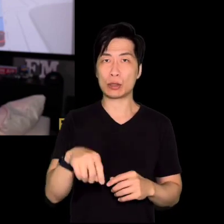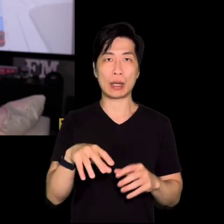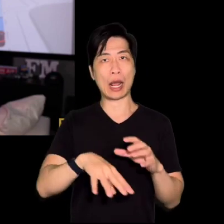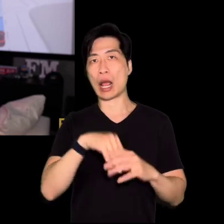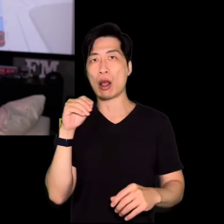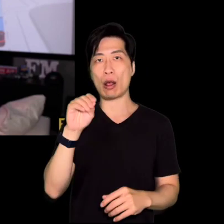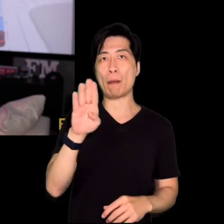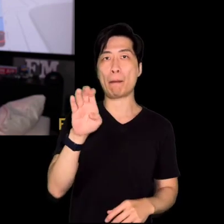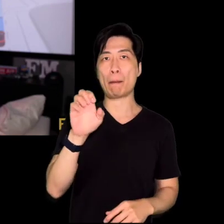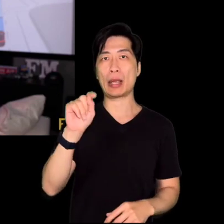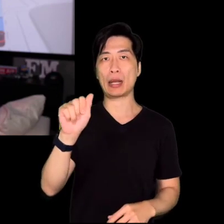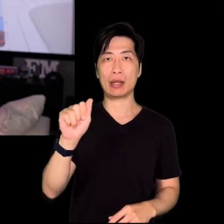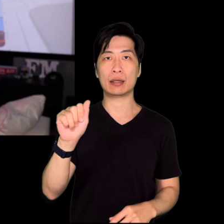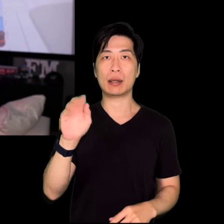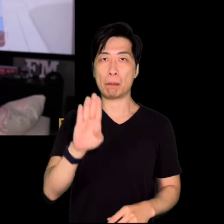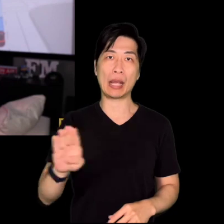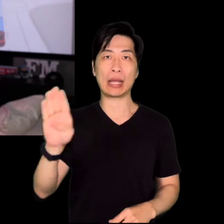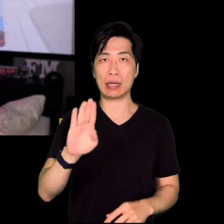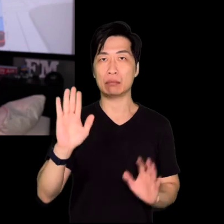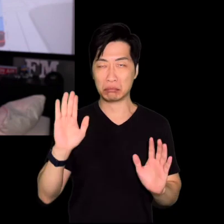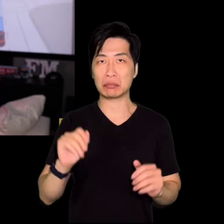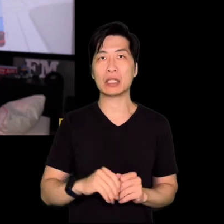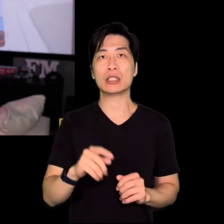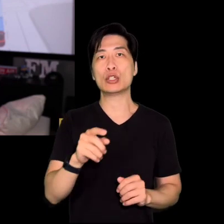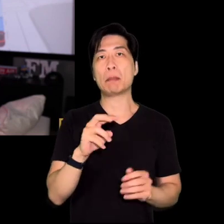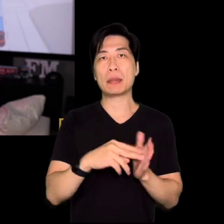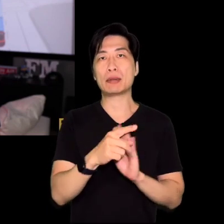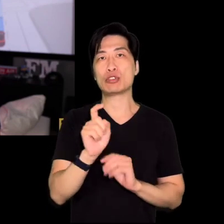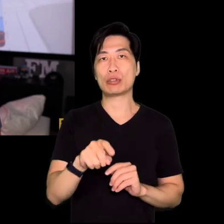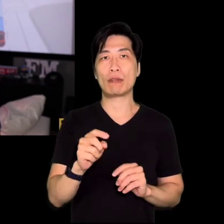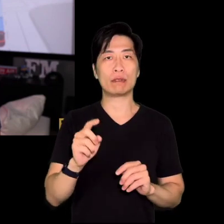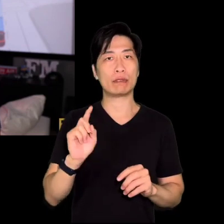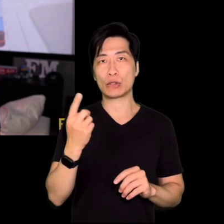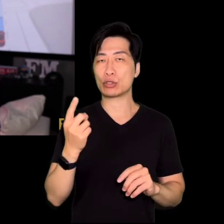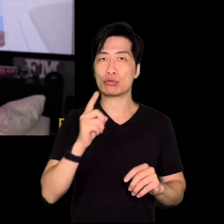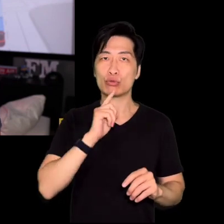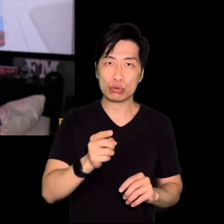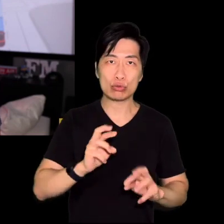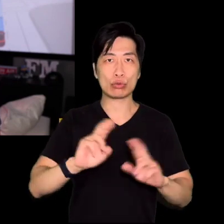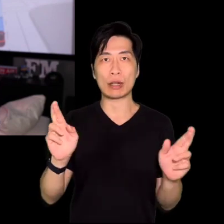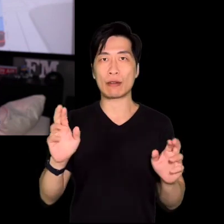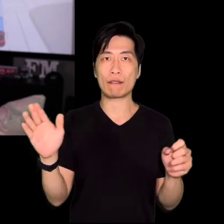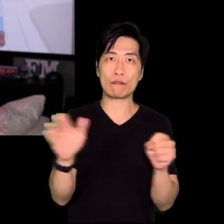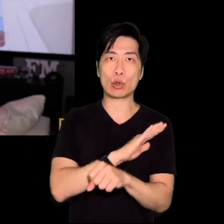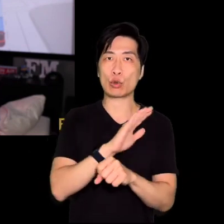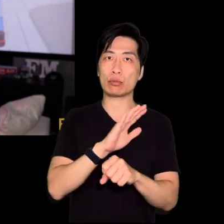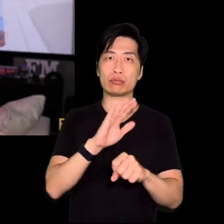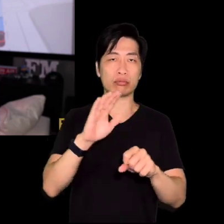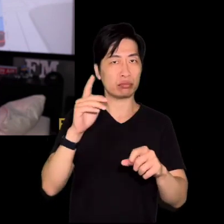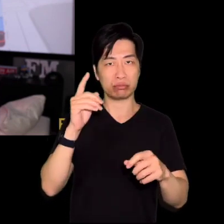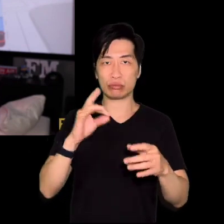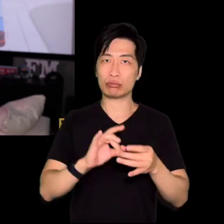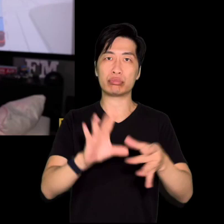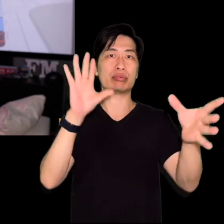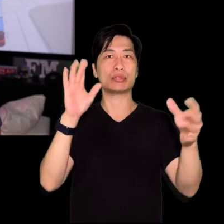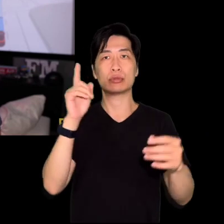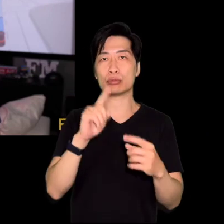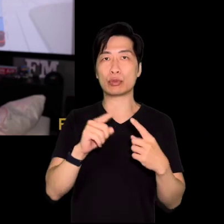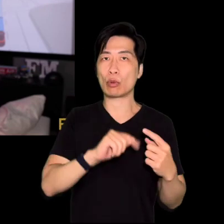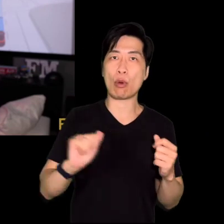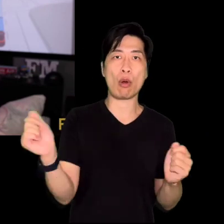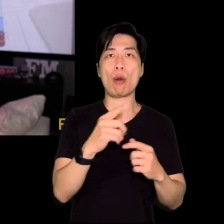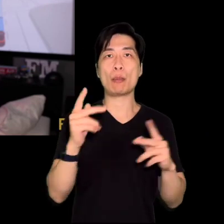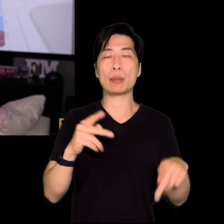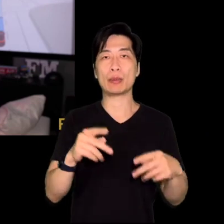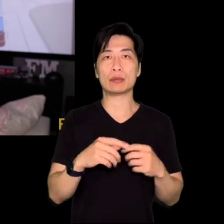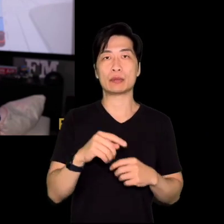this version should be one of the very first truly ready for full release candidates for the